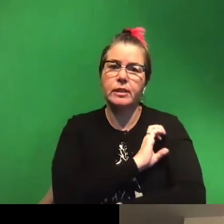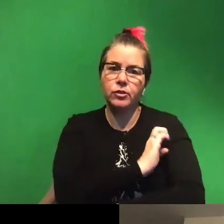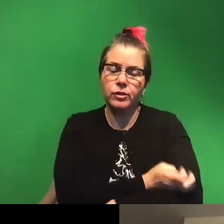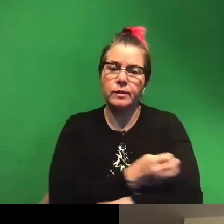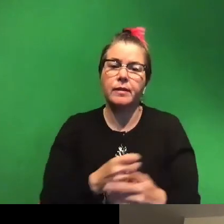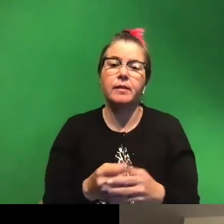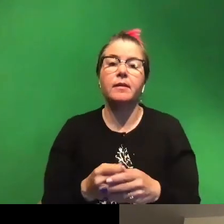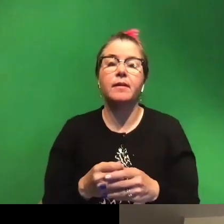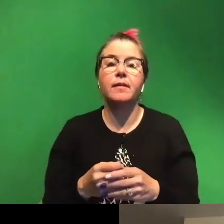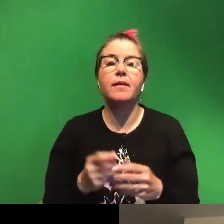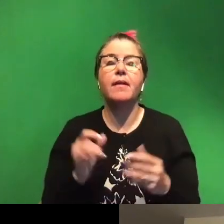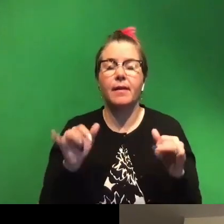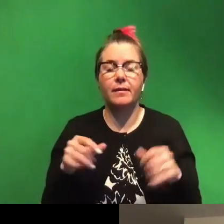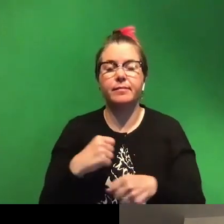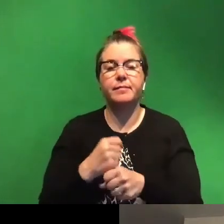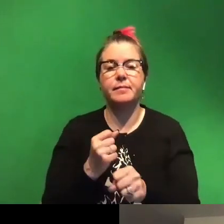and that's what produces